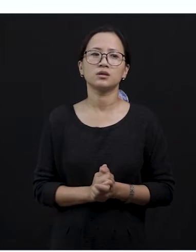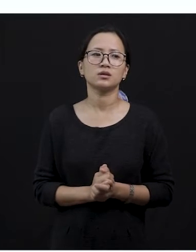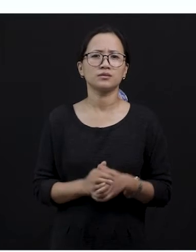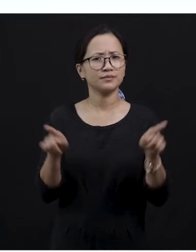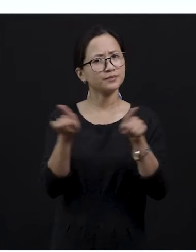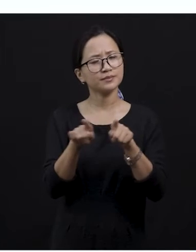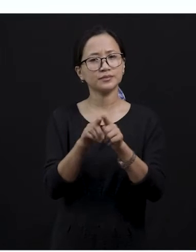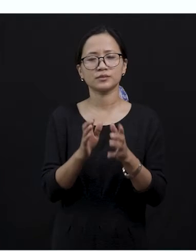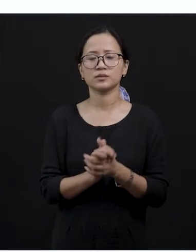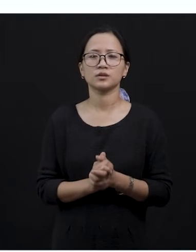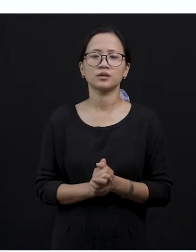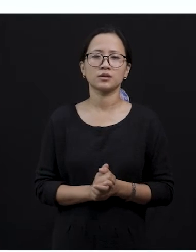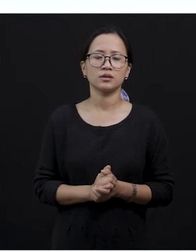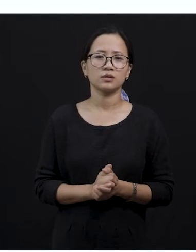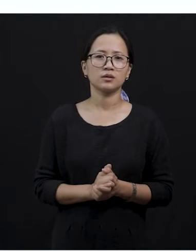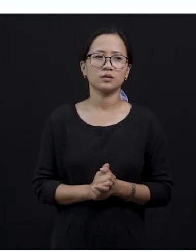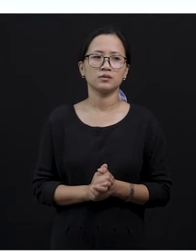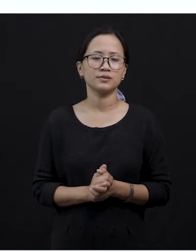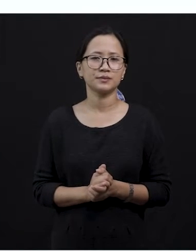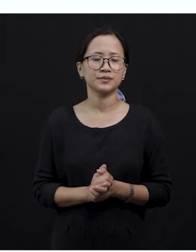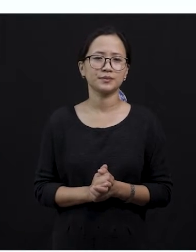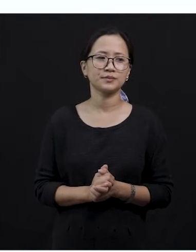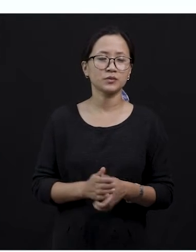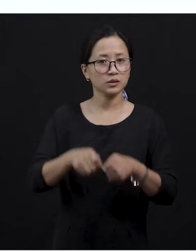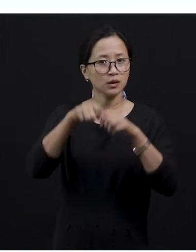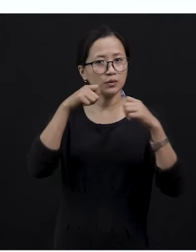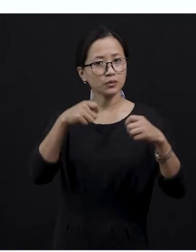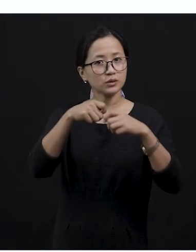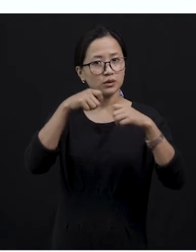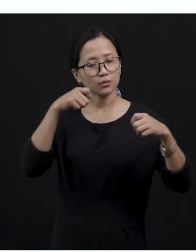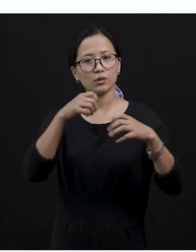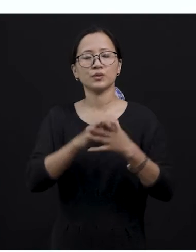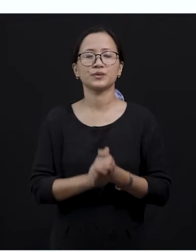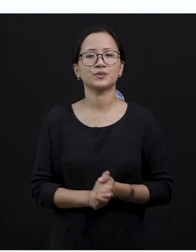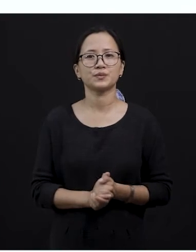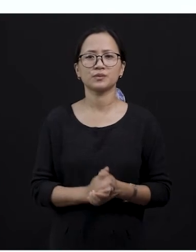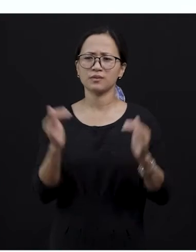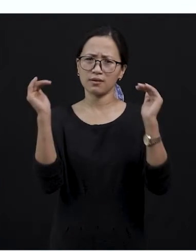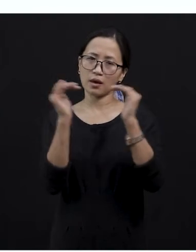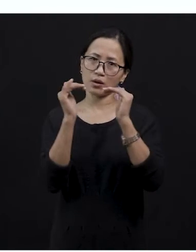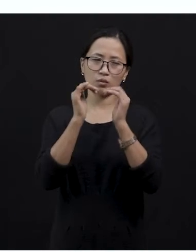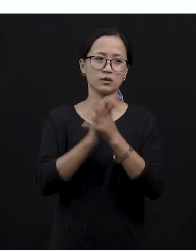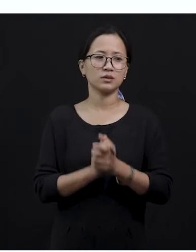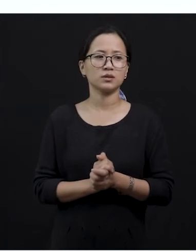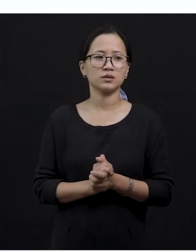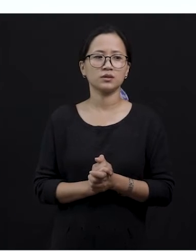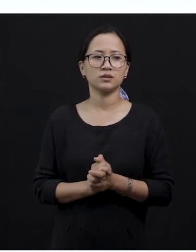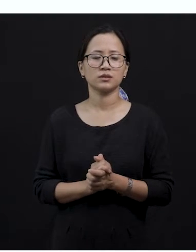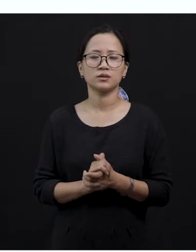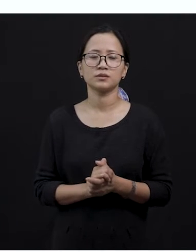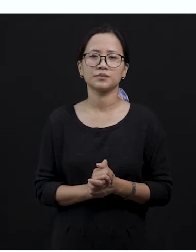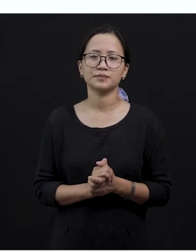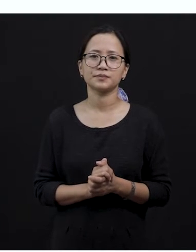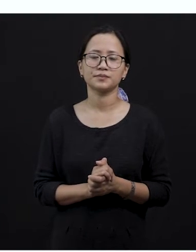two same sized balloon like this and blow it equally, okay? This is an evenly